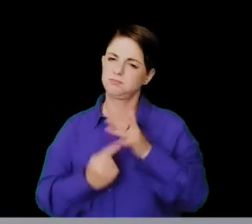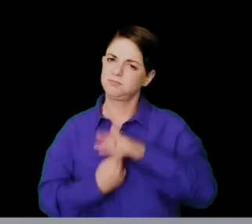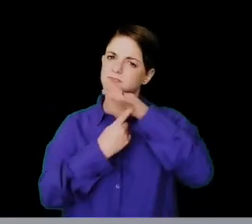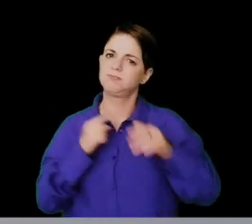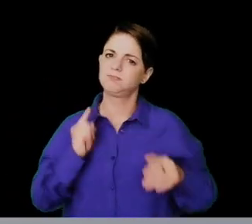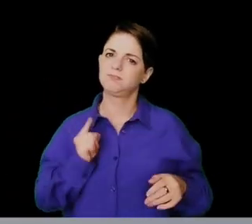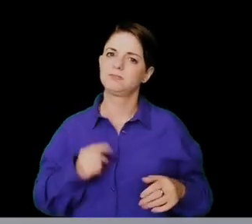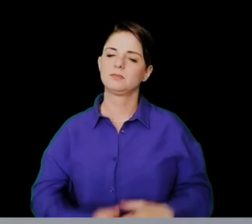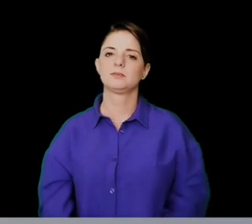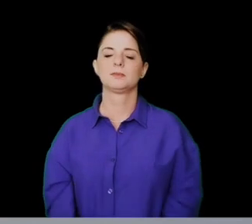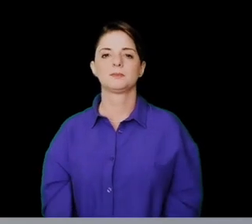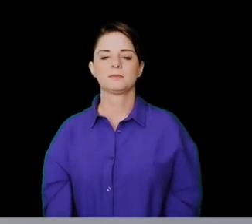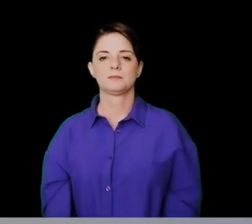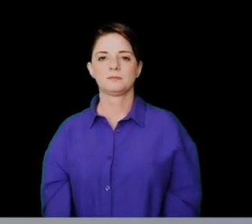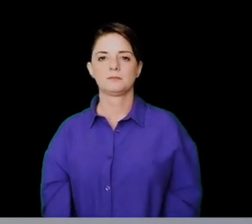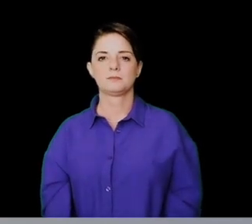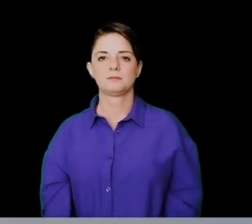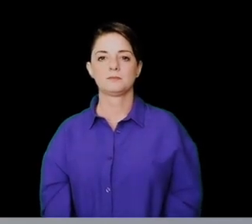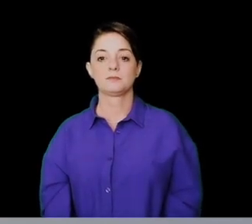as well.